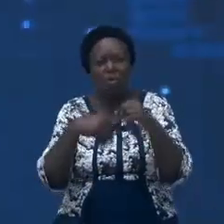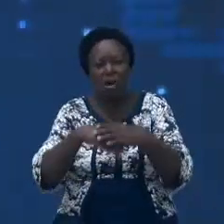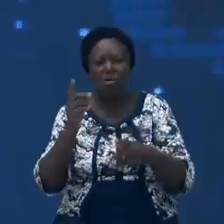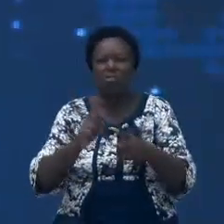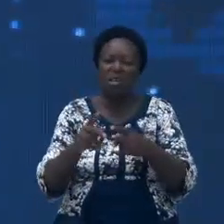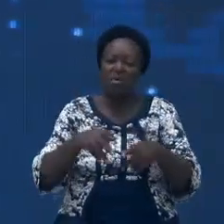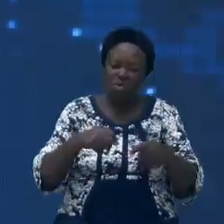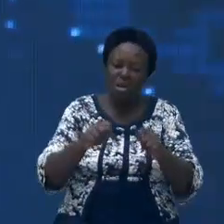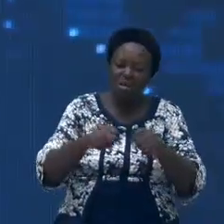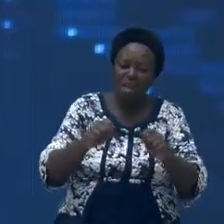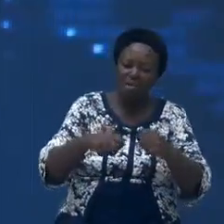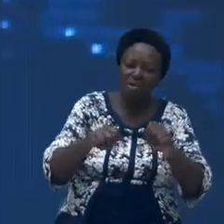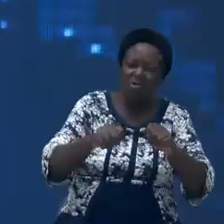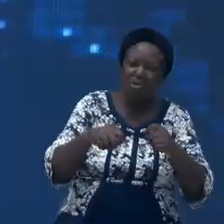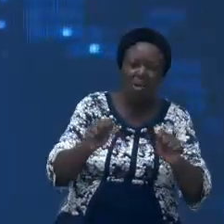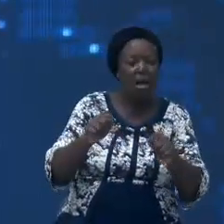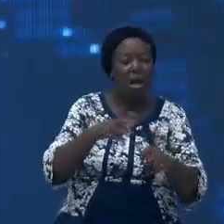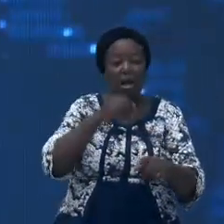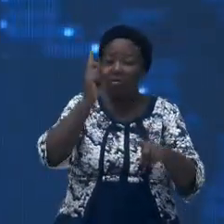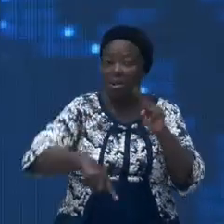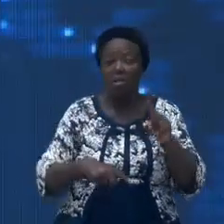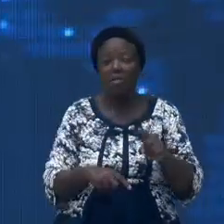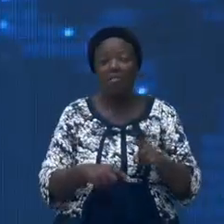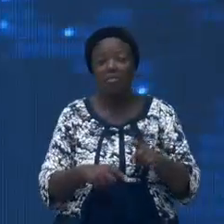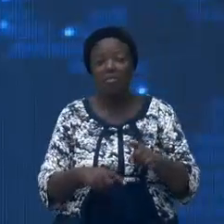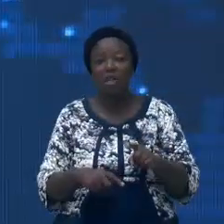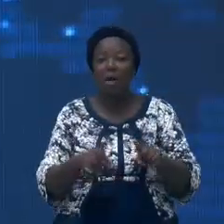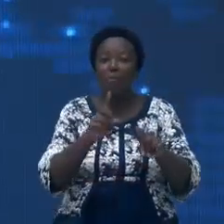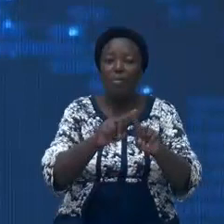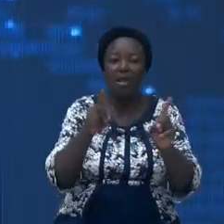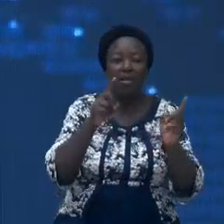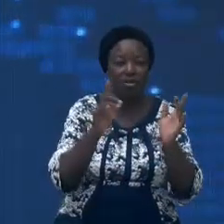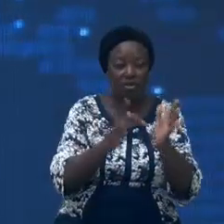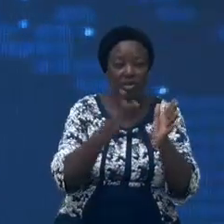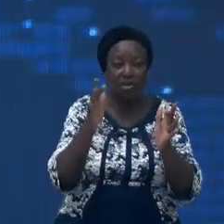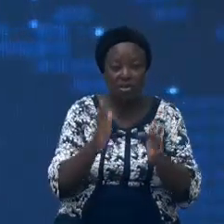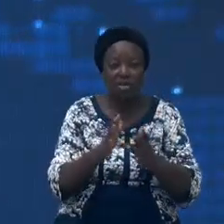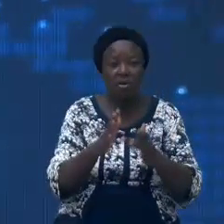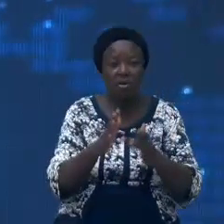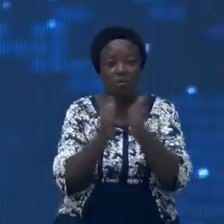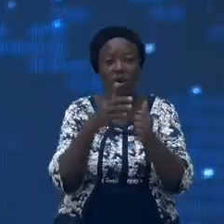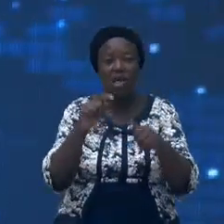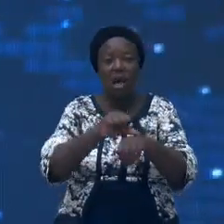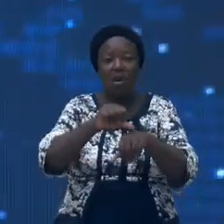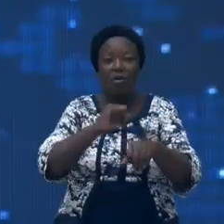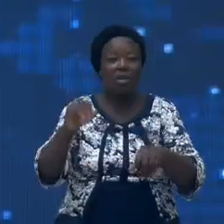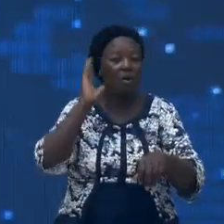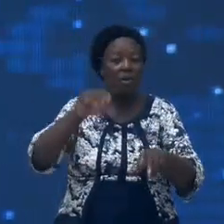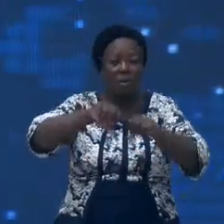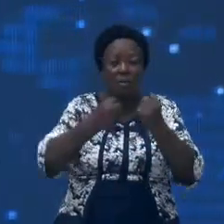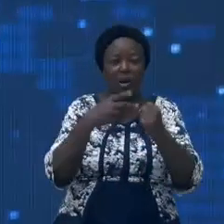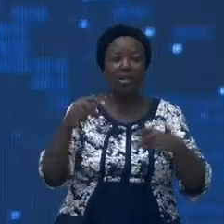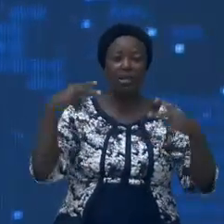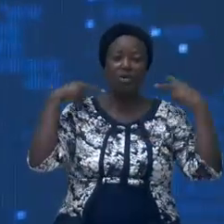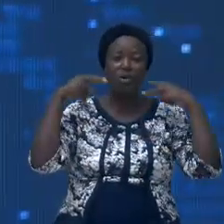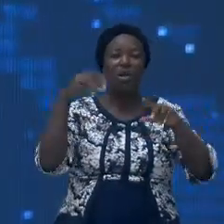down there. And you're trying to come out. You try and try and try. And you cannot. But